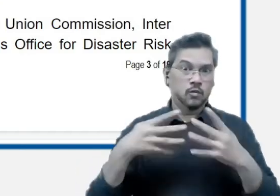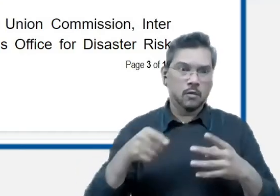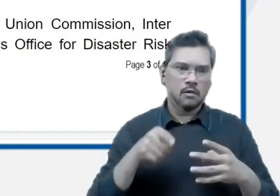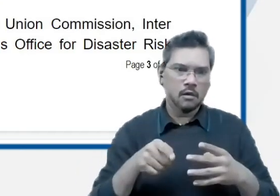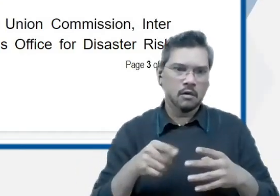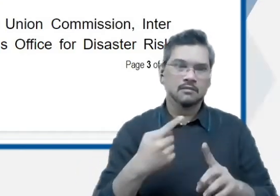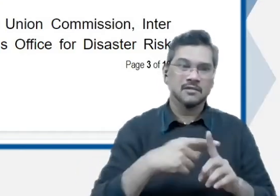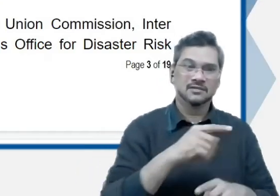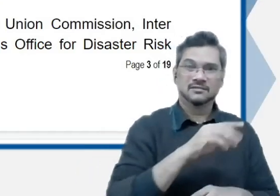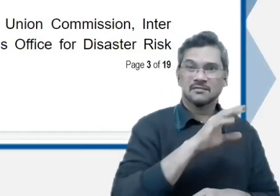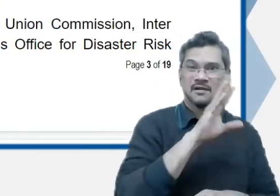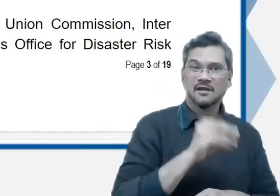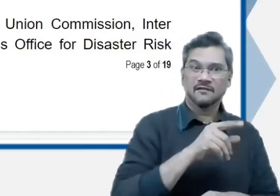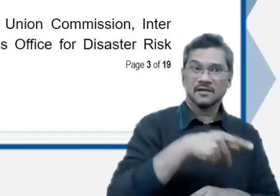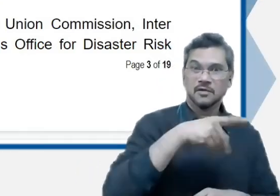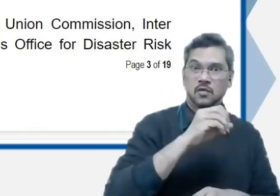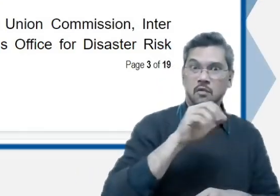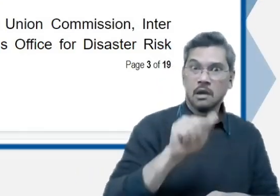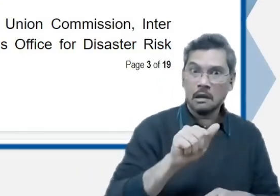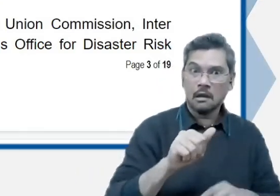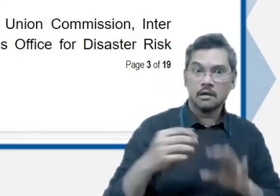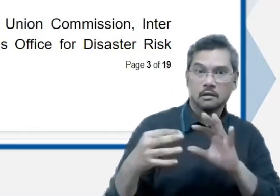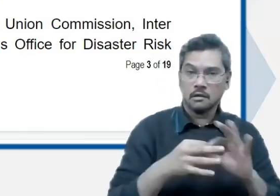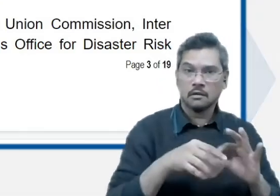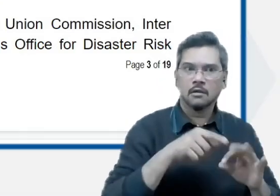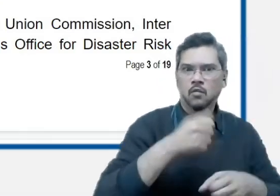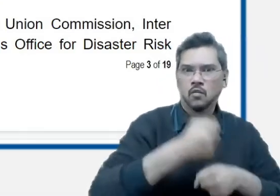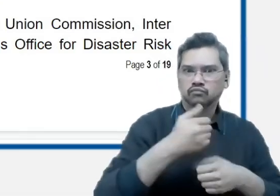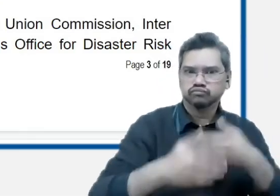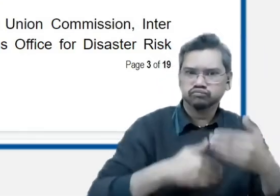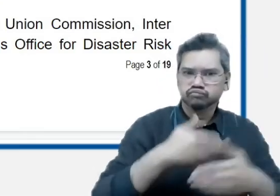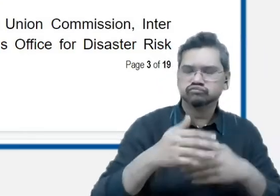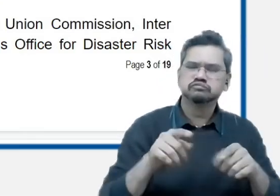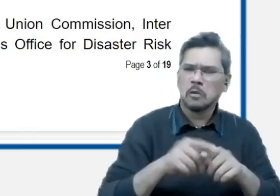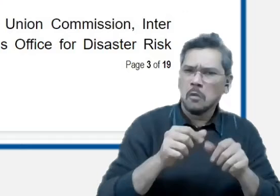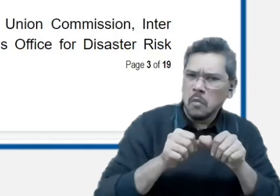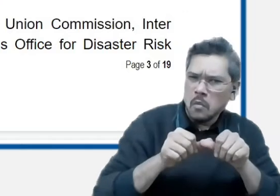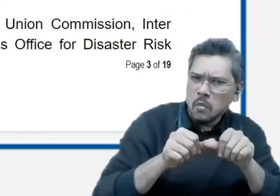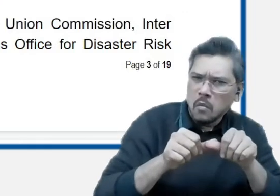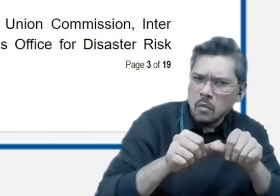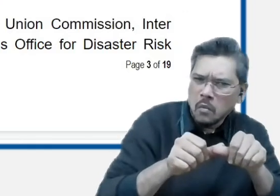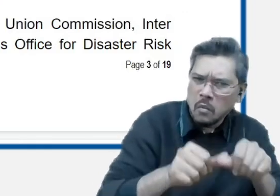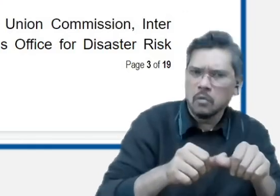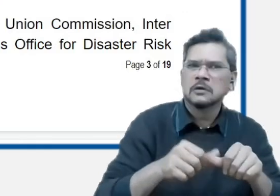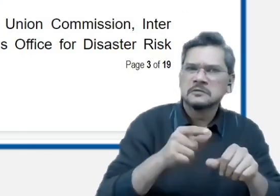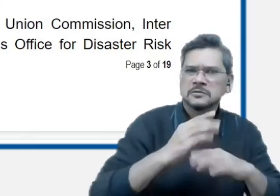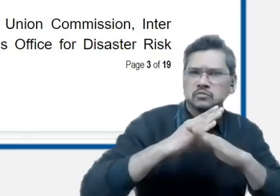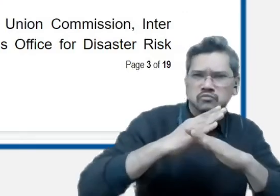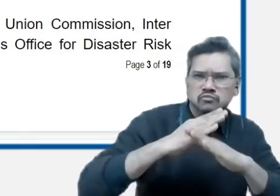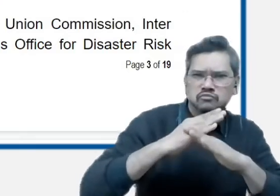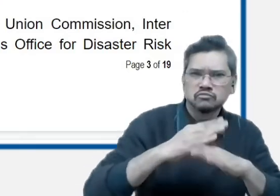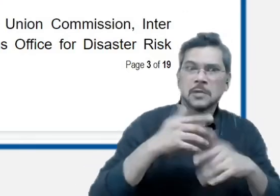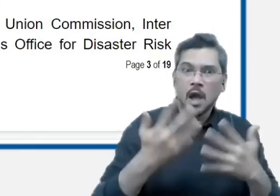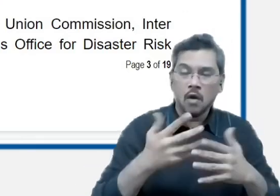sustainable, inclusive, and resilient recovery from disasters, including COVID-19 across the continent, as well as identifying